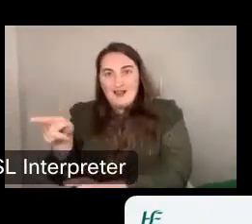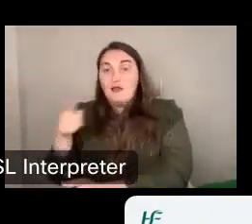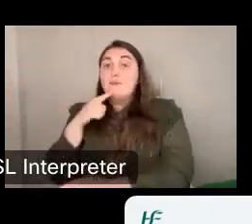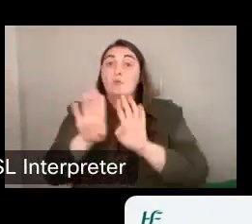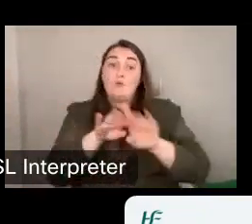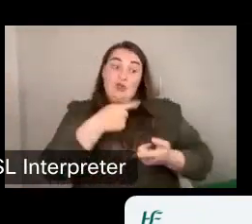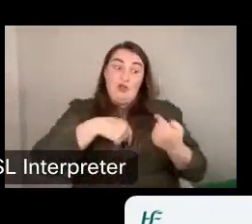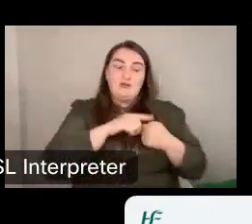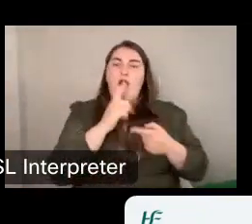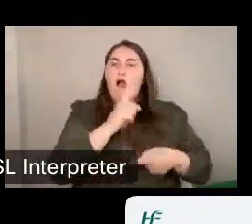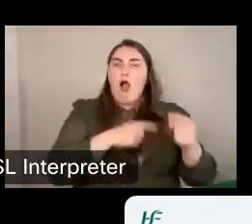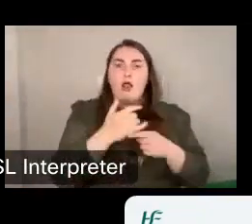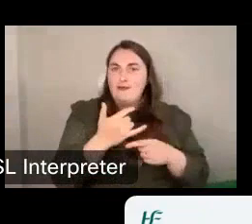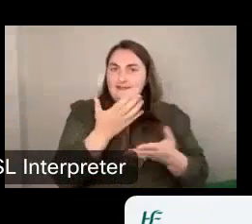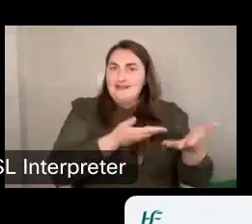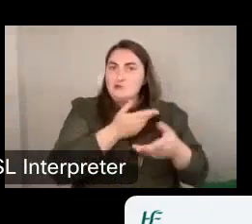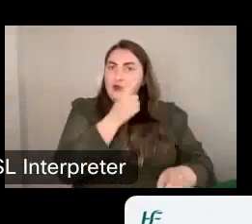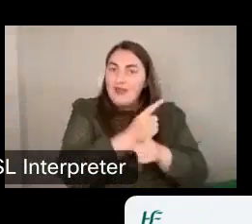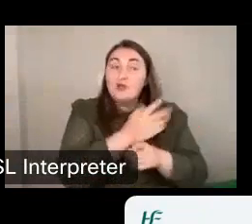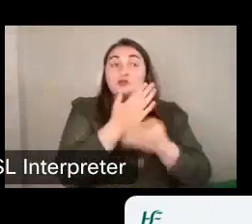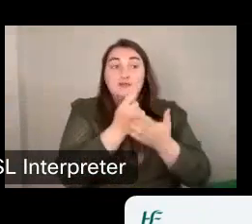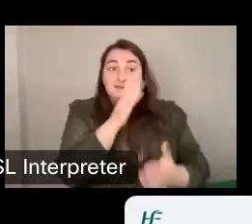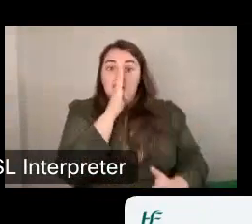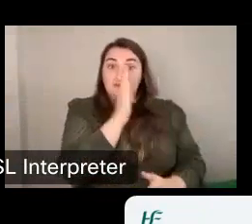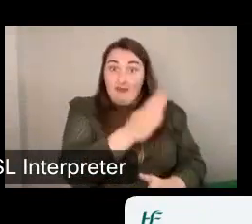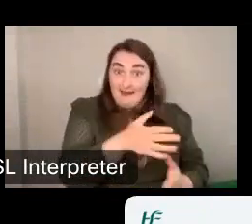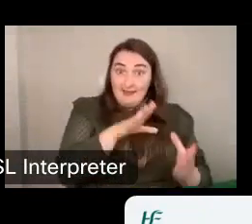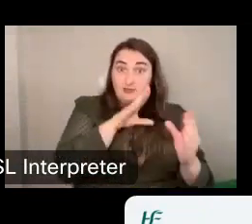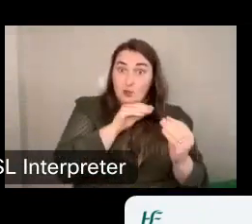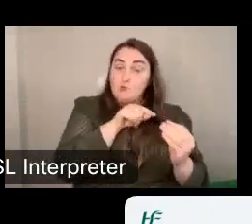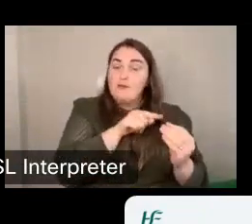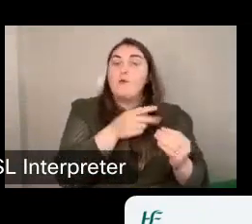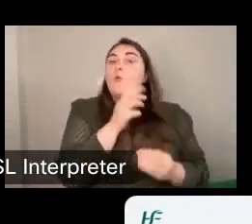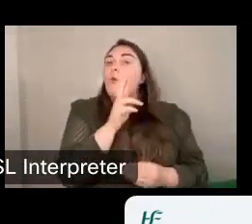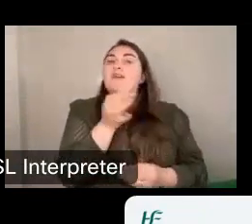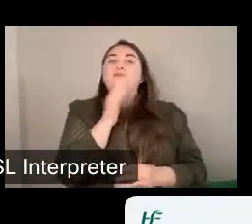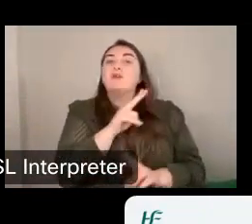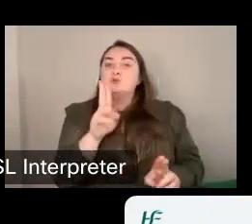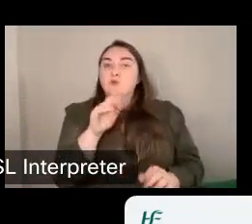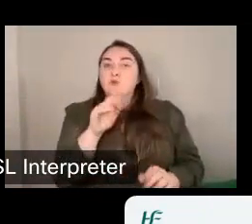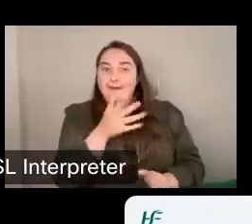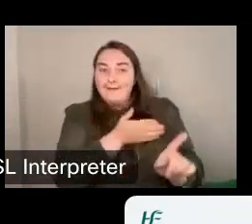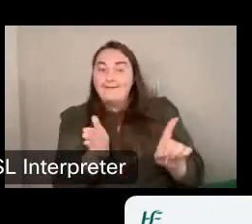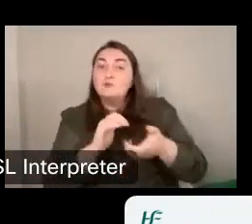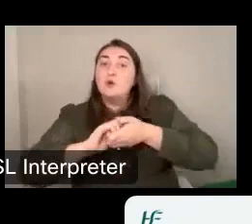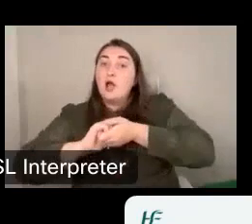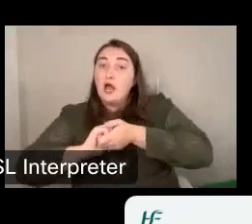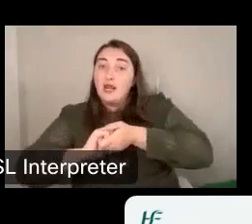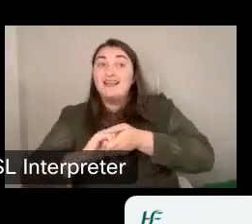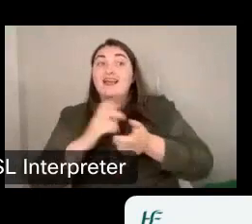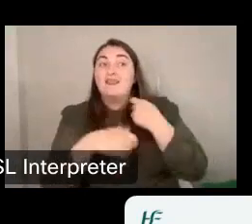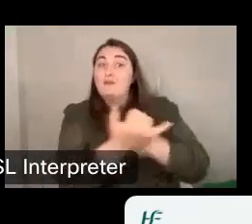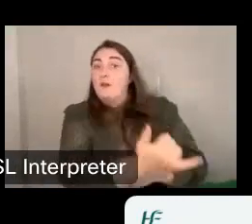always a counsellor available, and sometimes you will get to speak to them directly. If not, you will get to speak to one of their colleagues, and you will get a call back